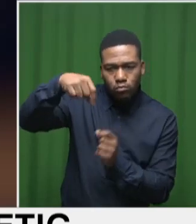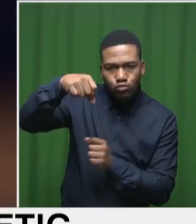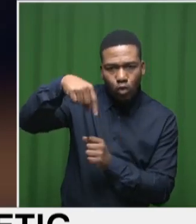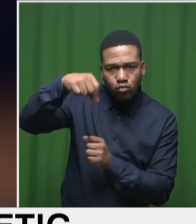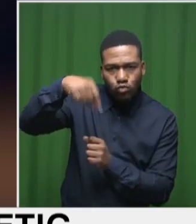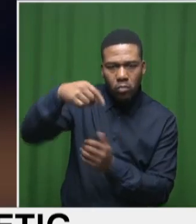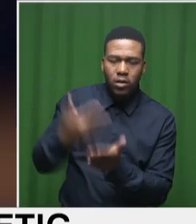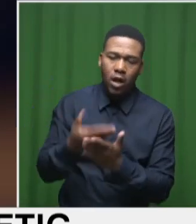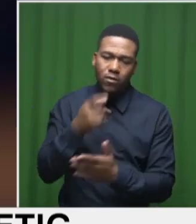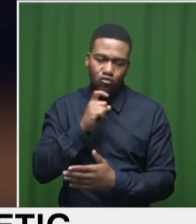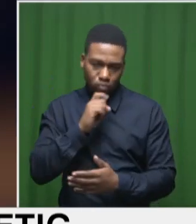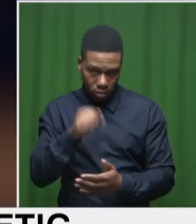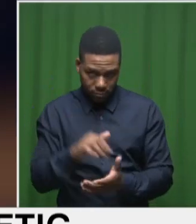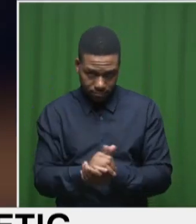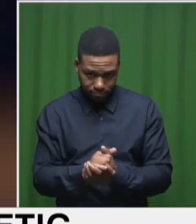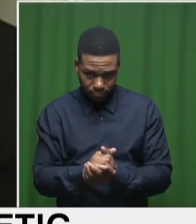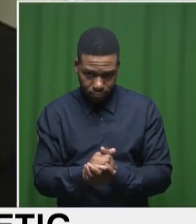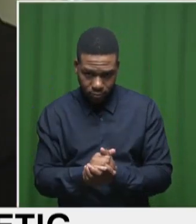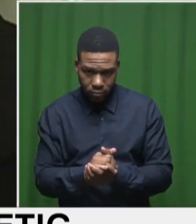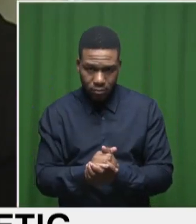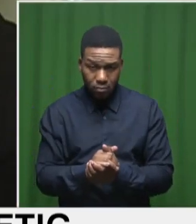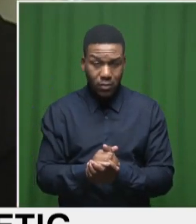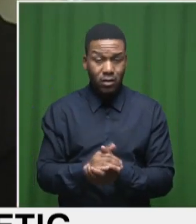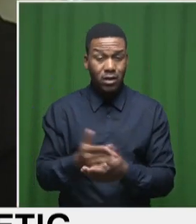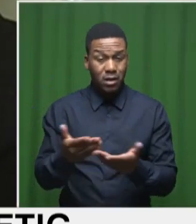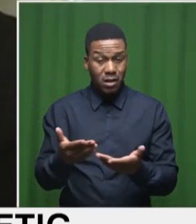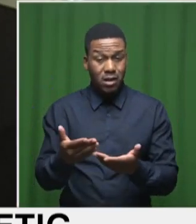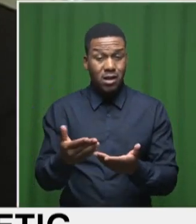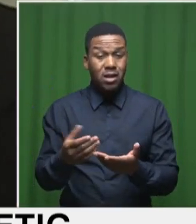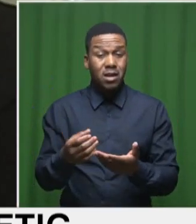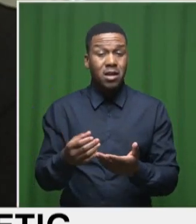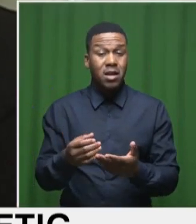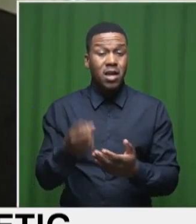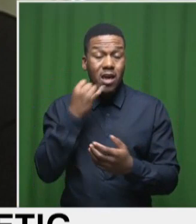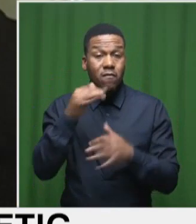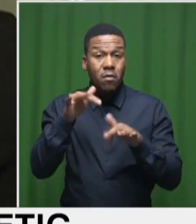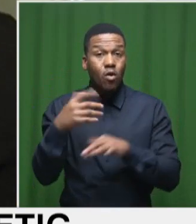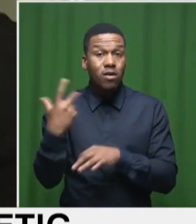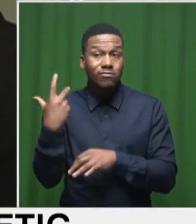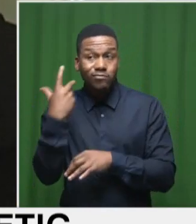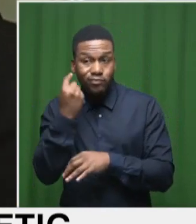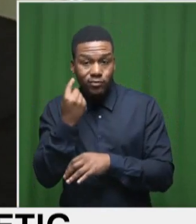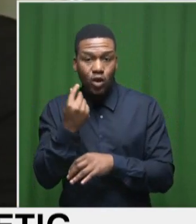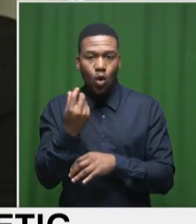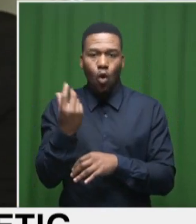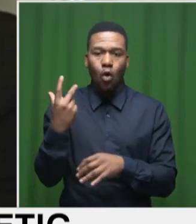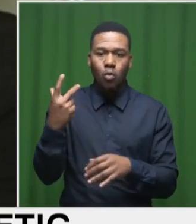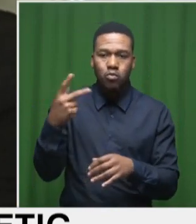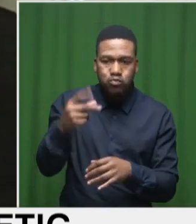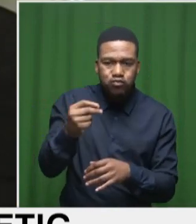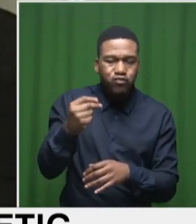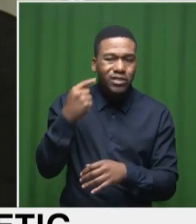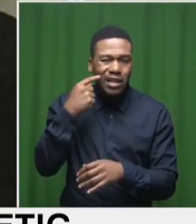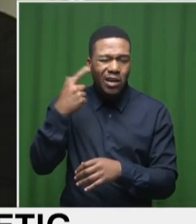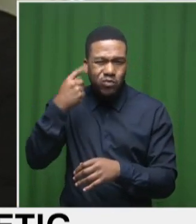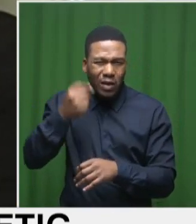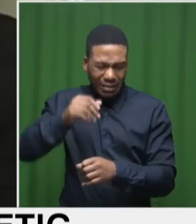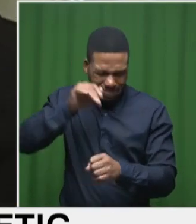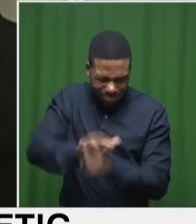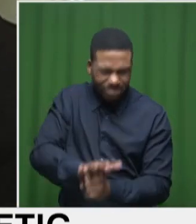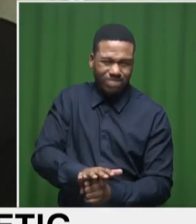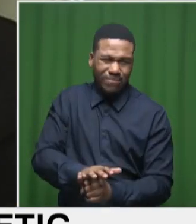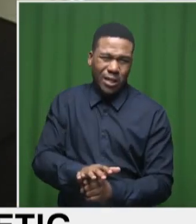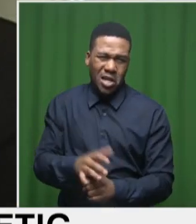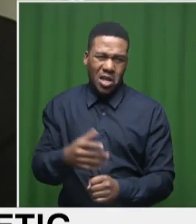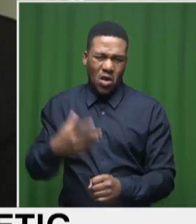there are people who are injecting who should not be injecting. If they take that injection, push it into someone's face, push it at high pressure and high